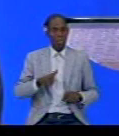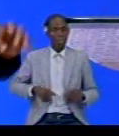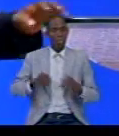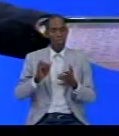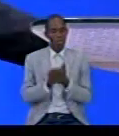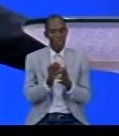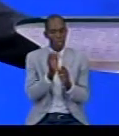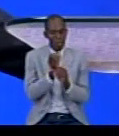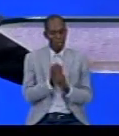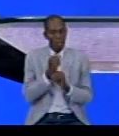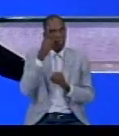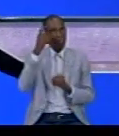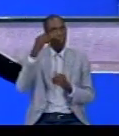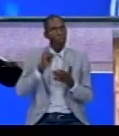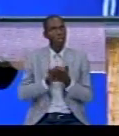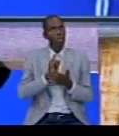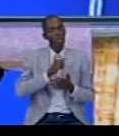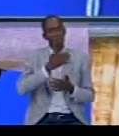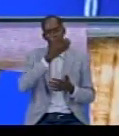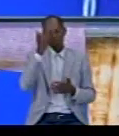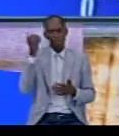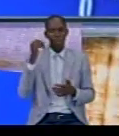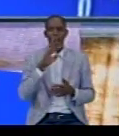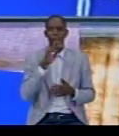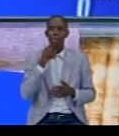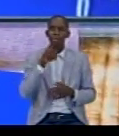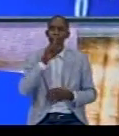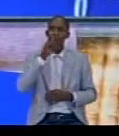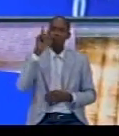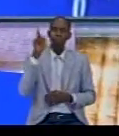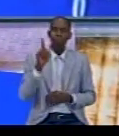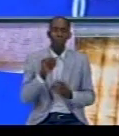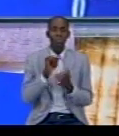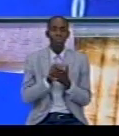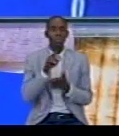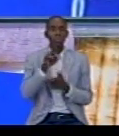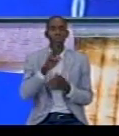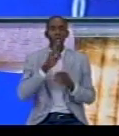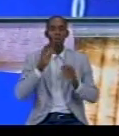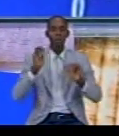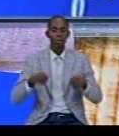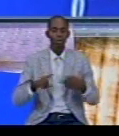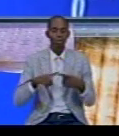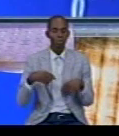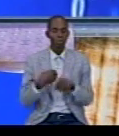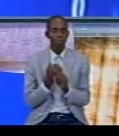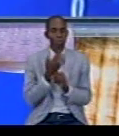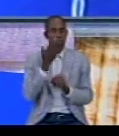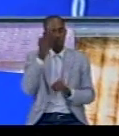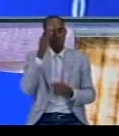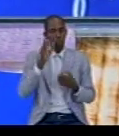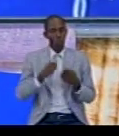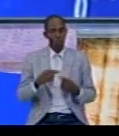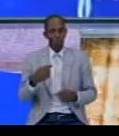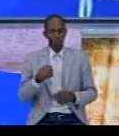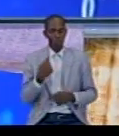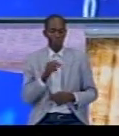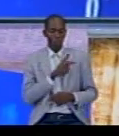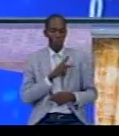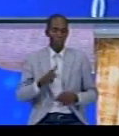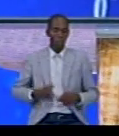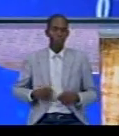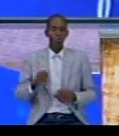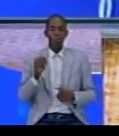had forgotten? Are you sure that you are able to make known unto me the dream which I